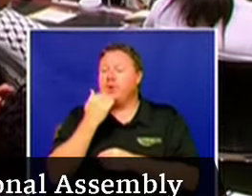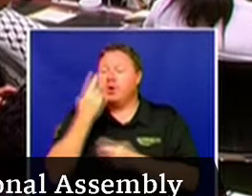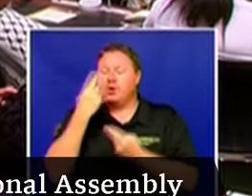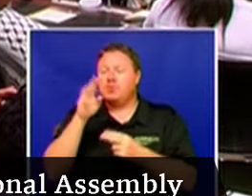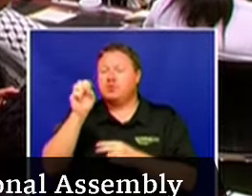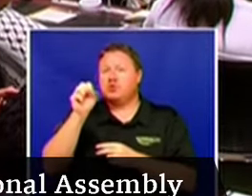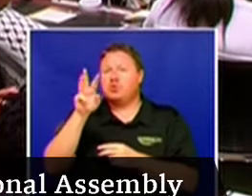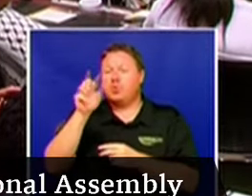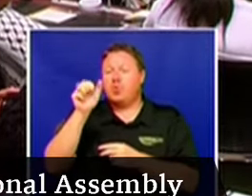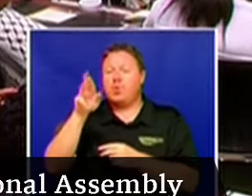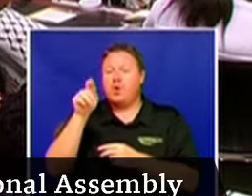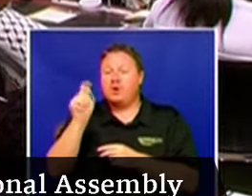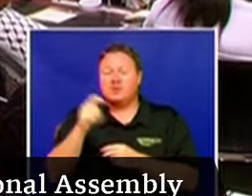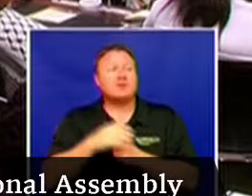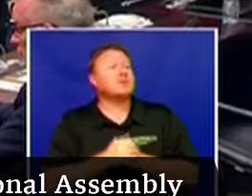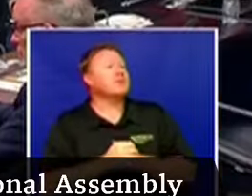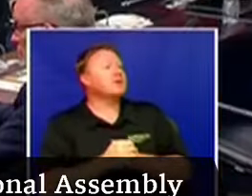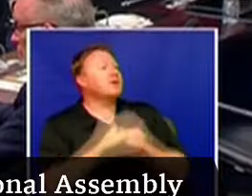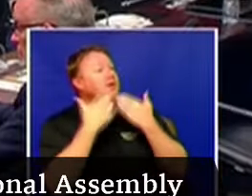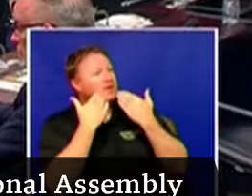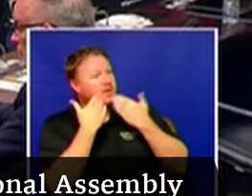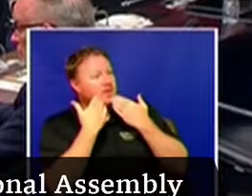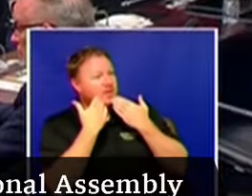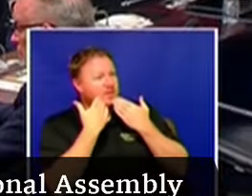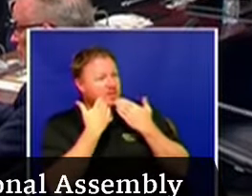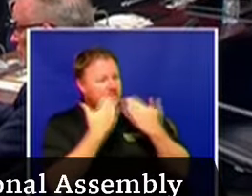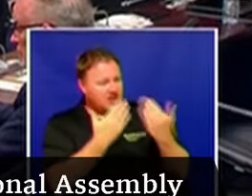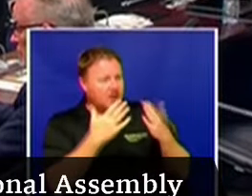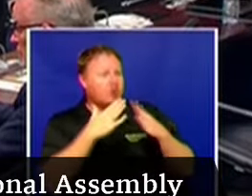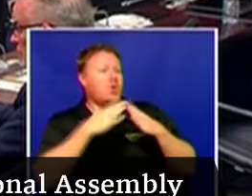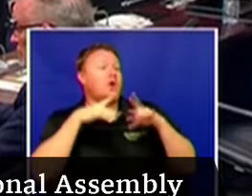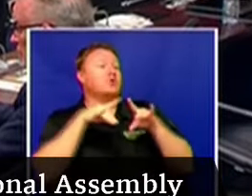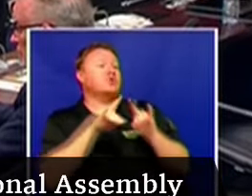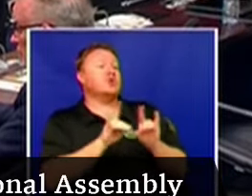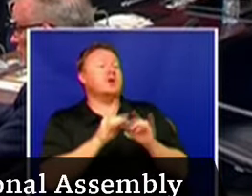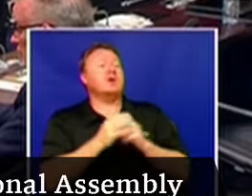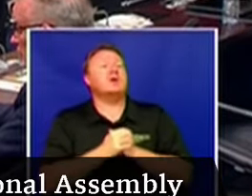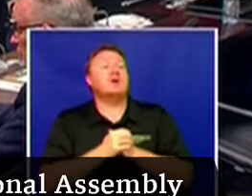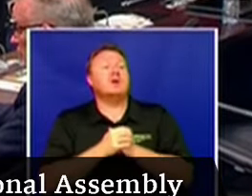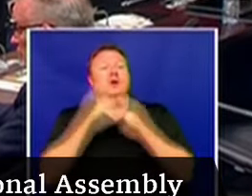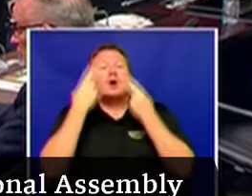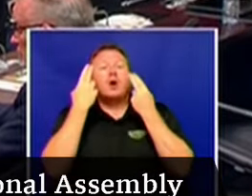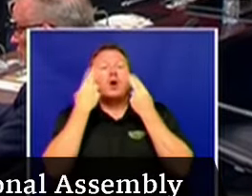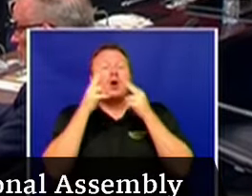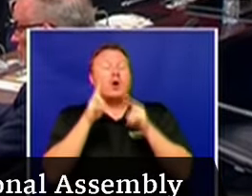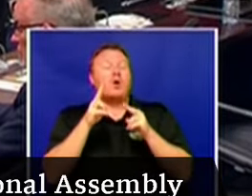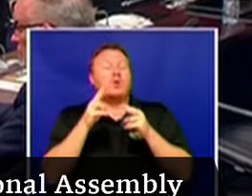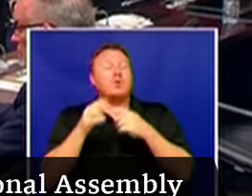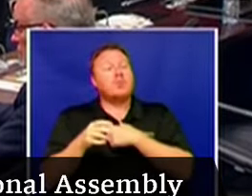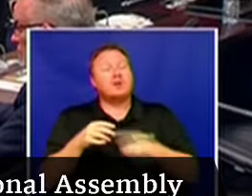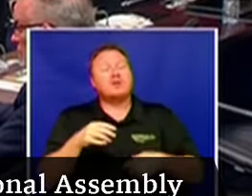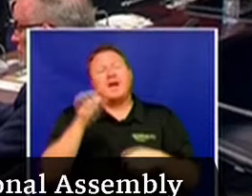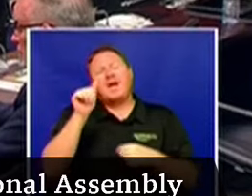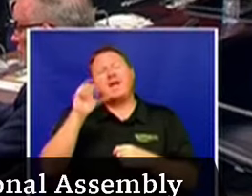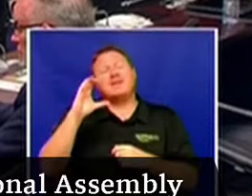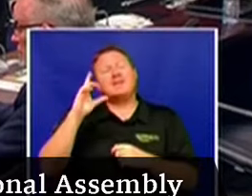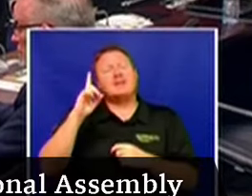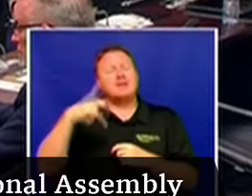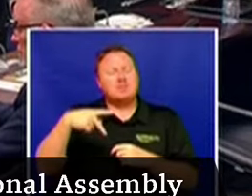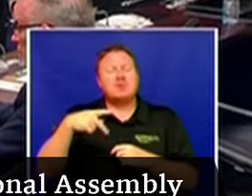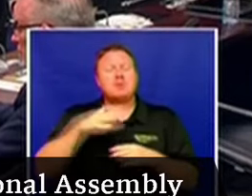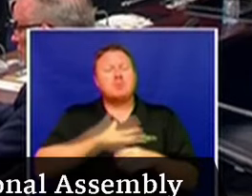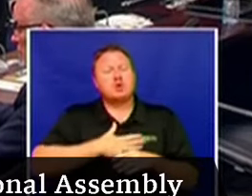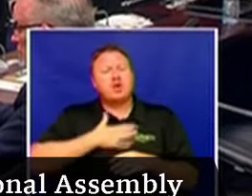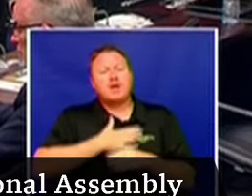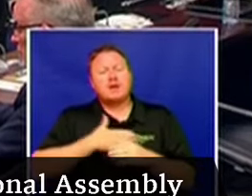Swart. Thank you, House Chair. Honorable President, the ACDP appreciates that progress is being